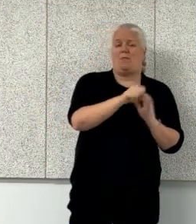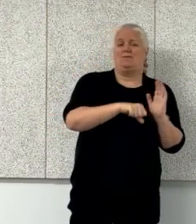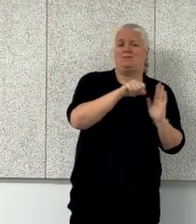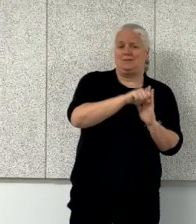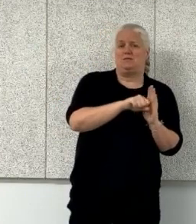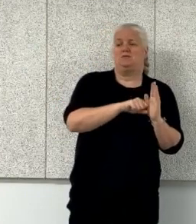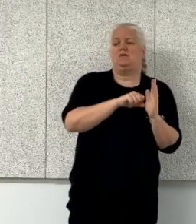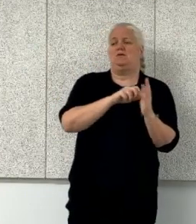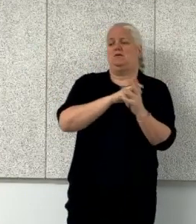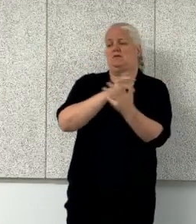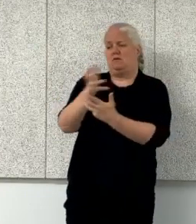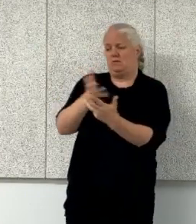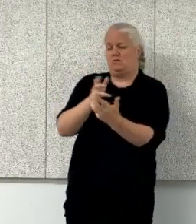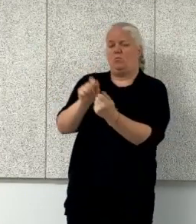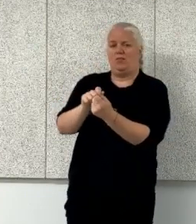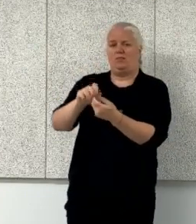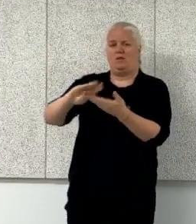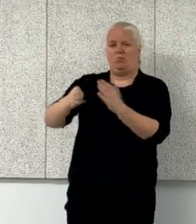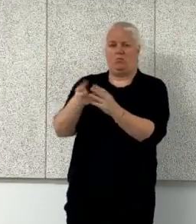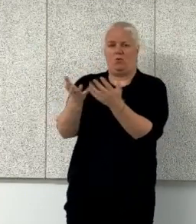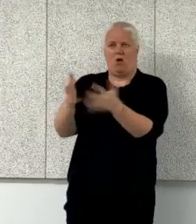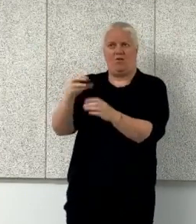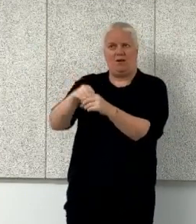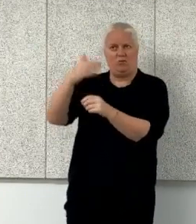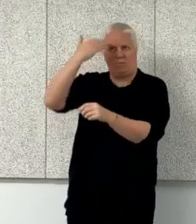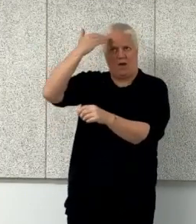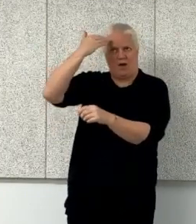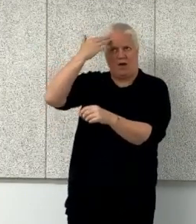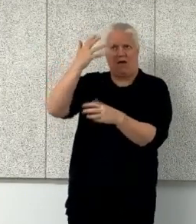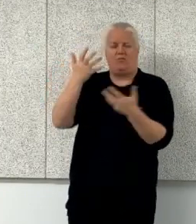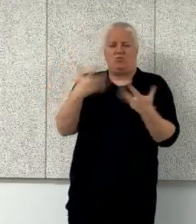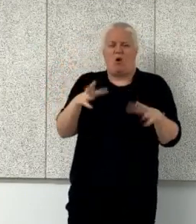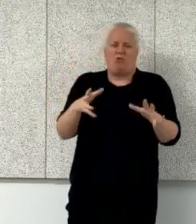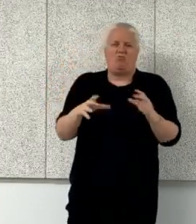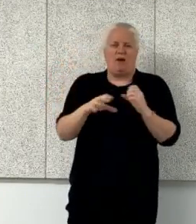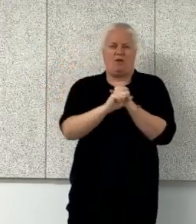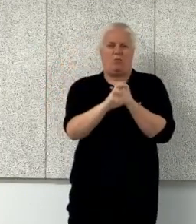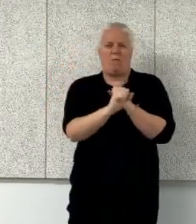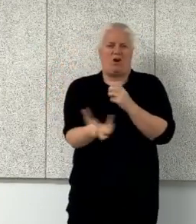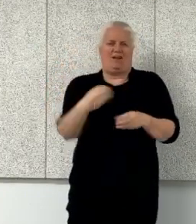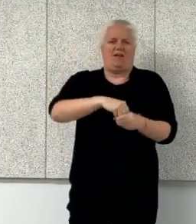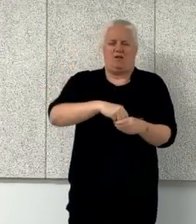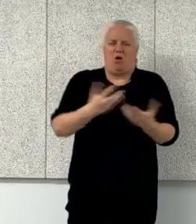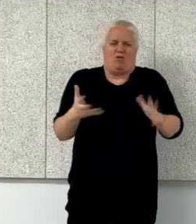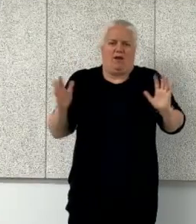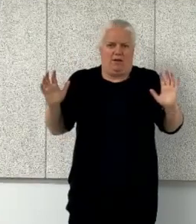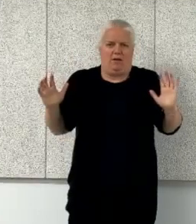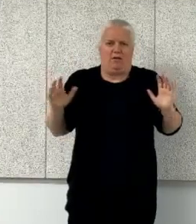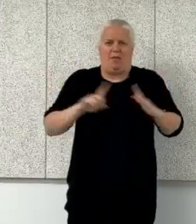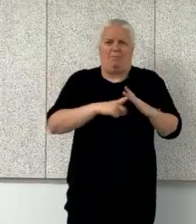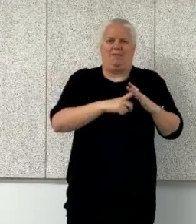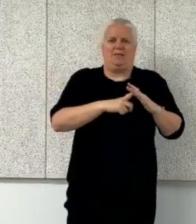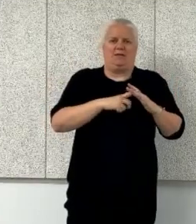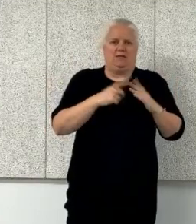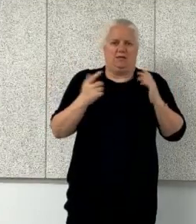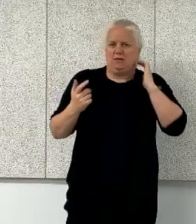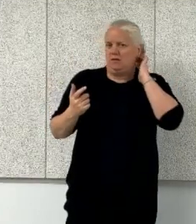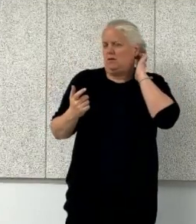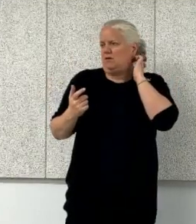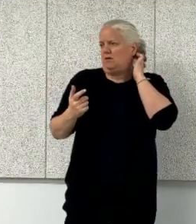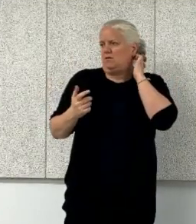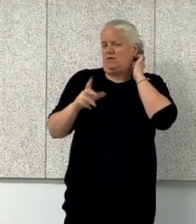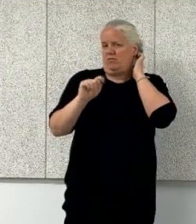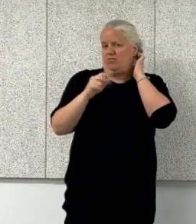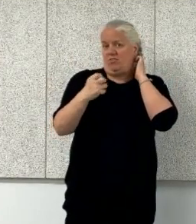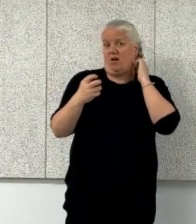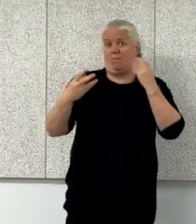authentically engage with that community, then you're already doing the work of the marketing. You've done it. Yeah. You know, that's the whole thing. That is the market. Yeah, yeah. That is the market,